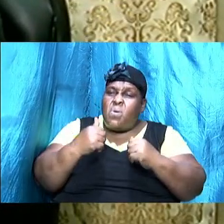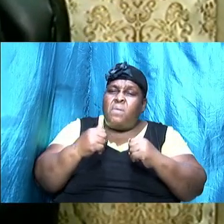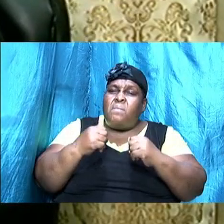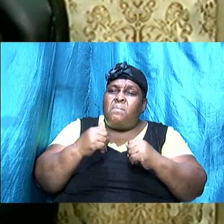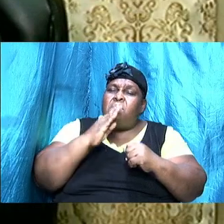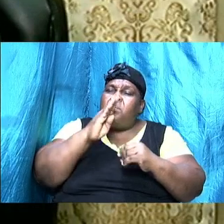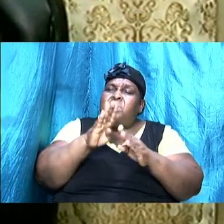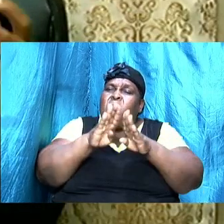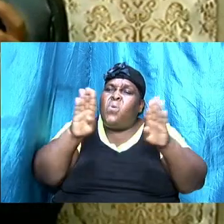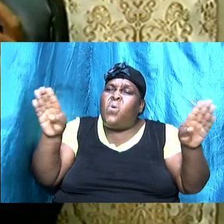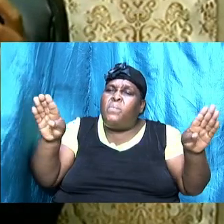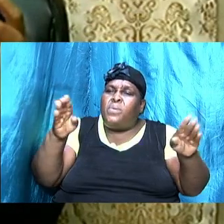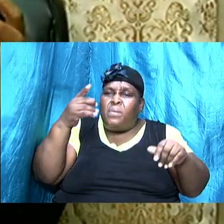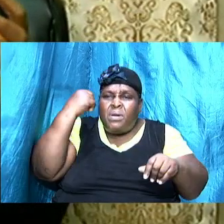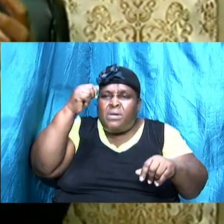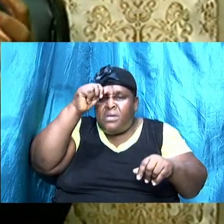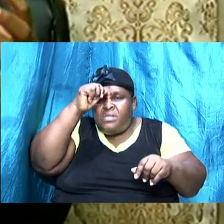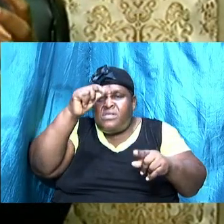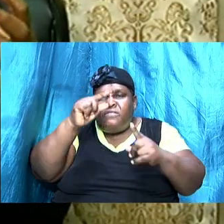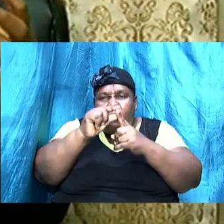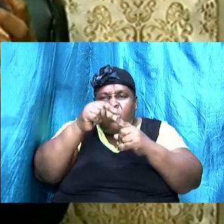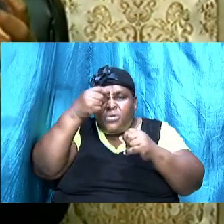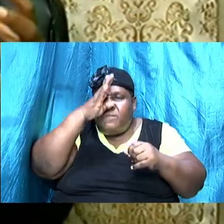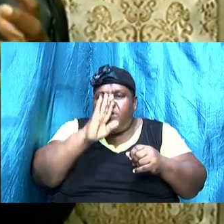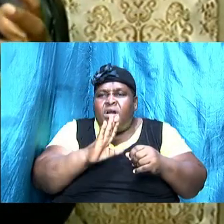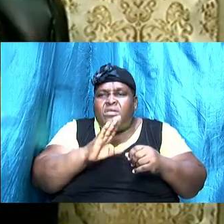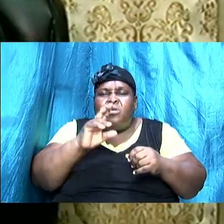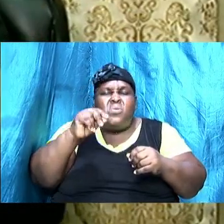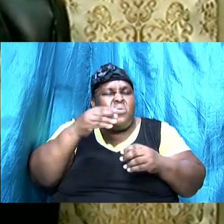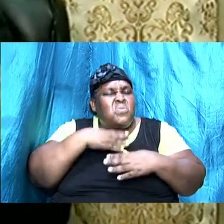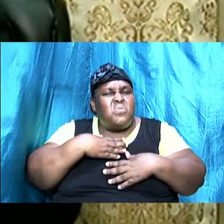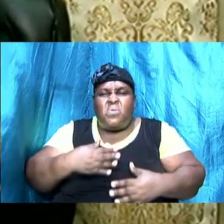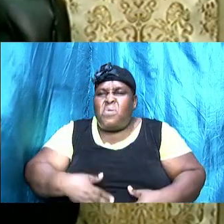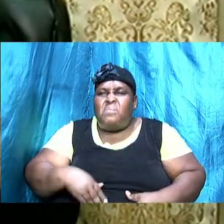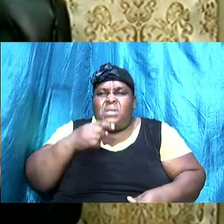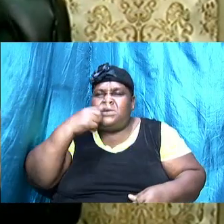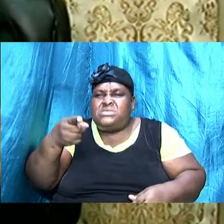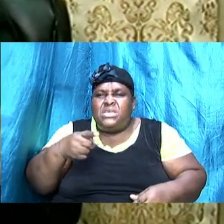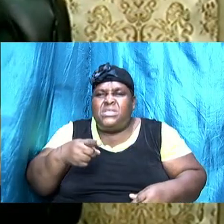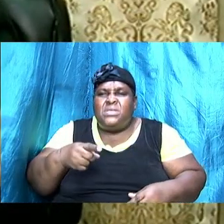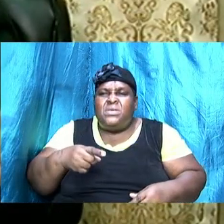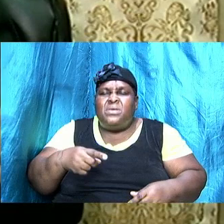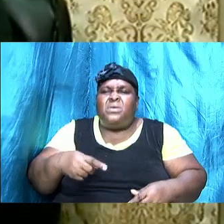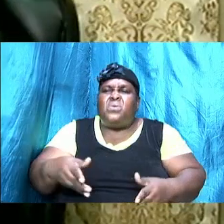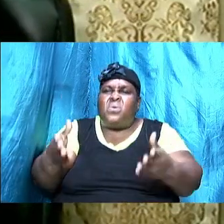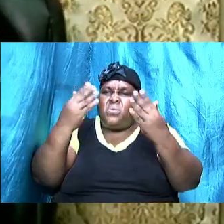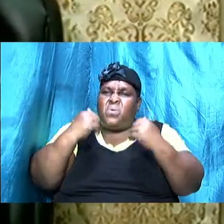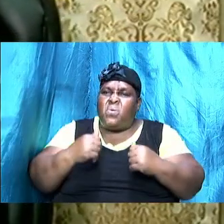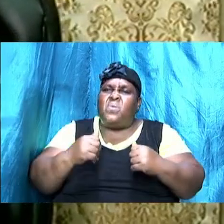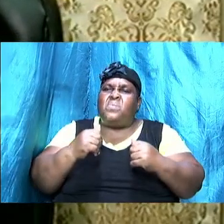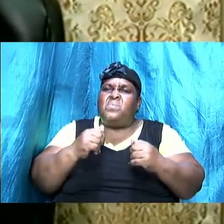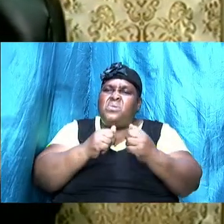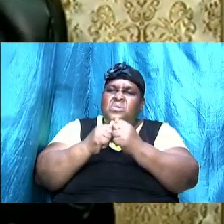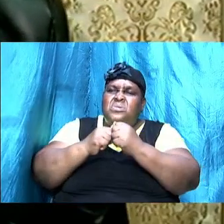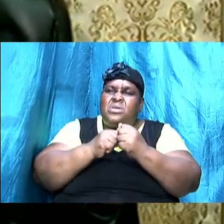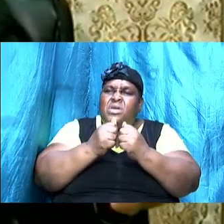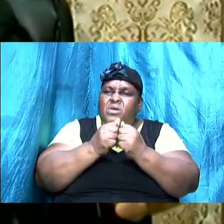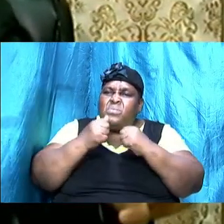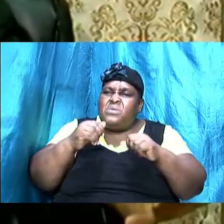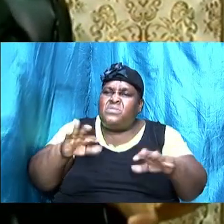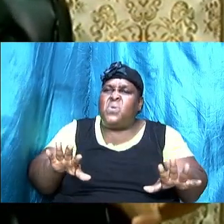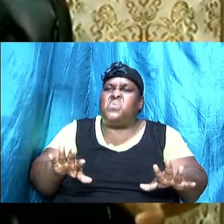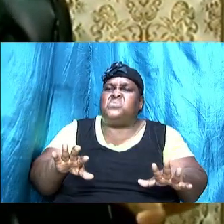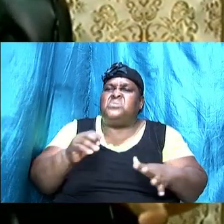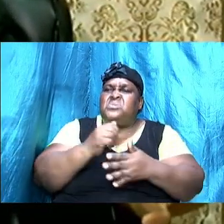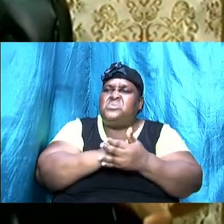word. No, nobody's saying that you're going to have to get back together without certain things being